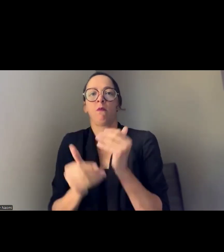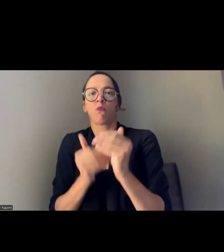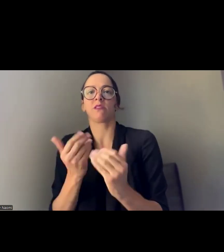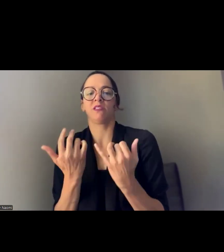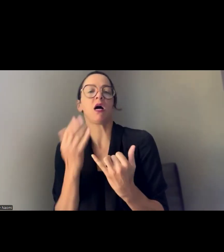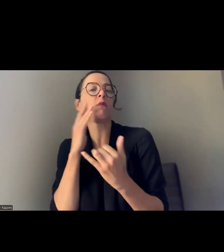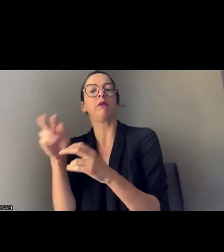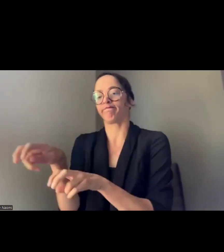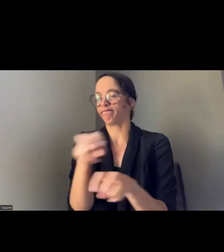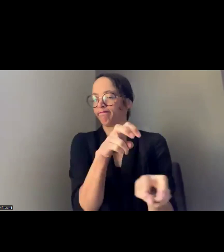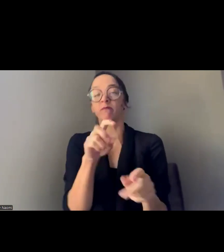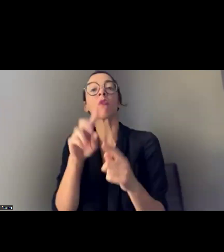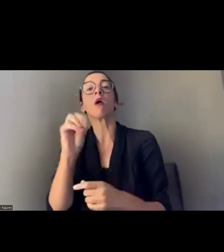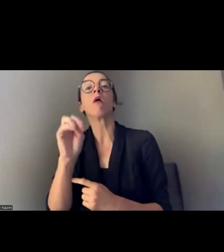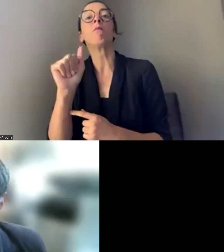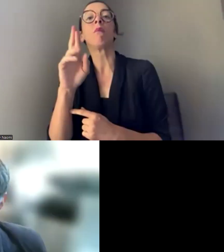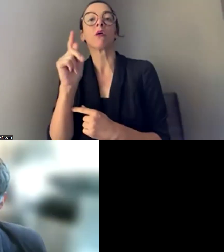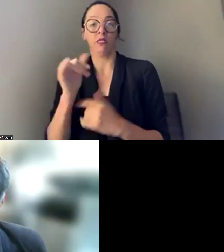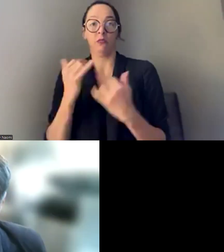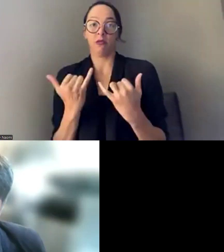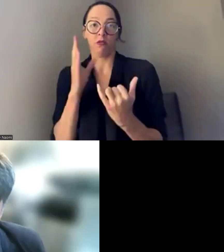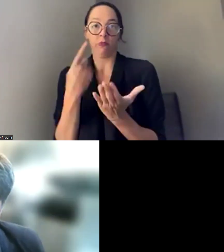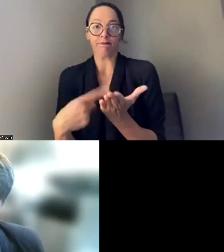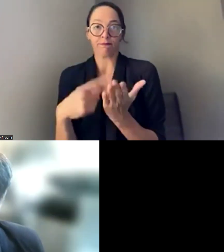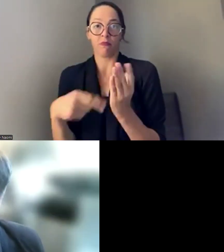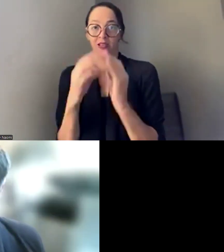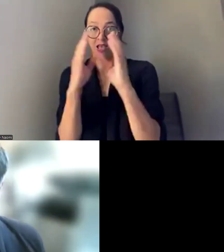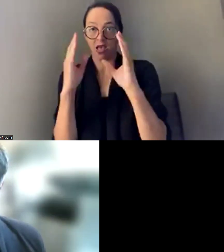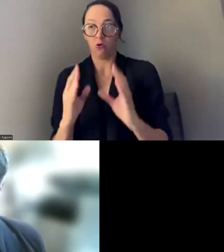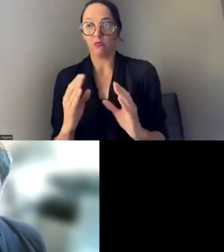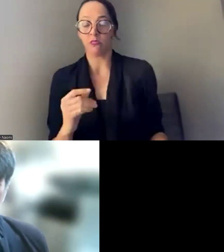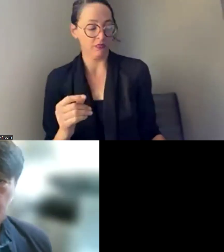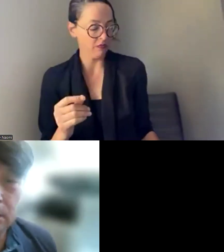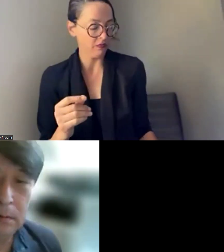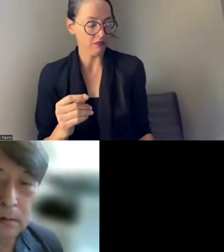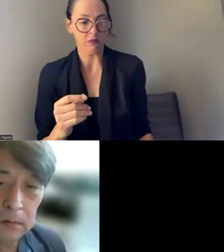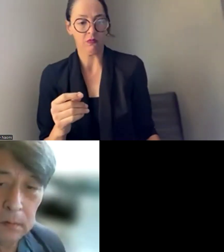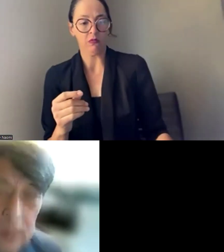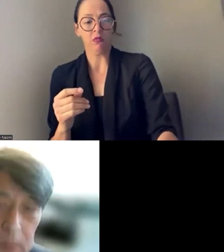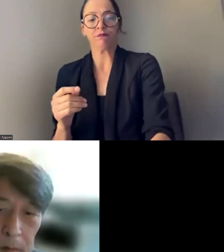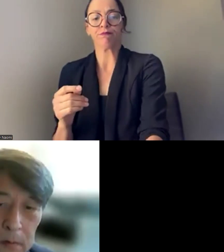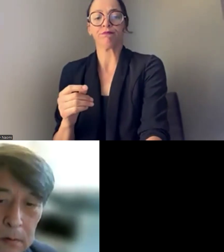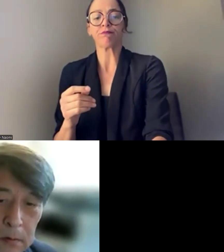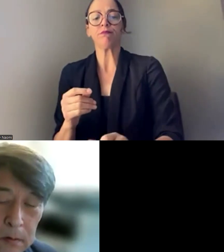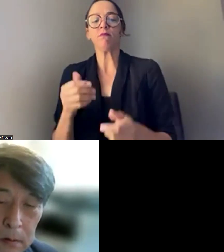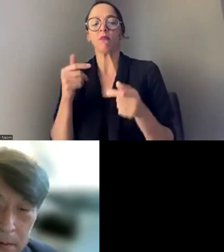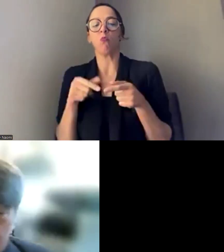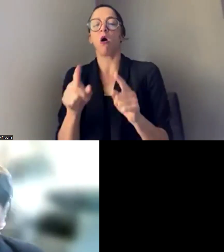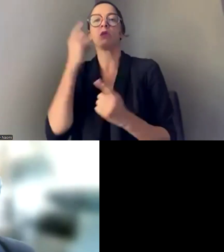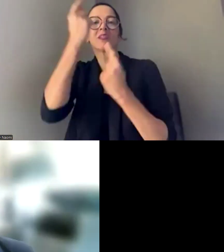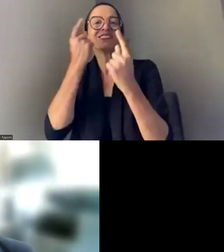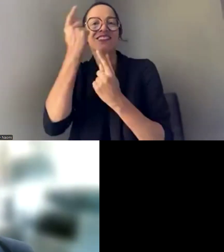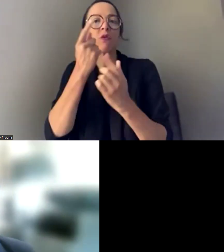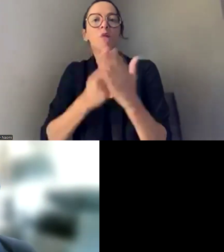to Marty right now. He's going to talk about housing. And so as you are considering what we should proceed with for the day of action, keep